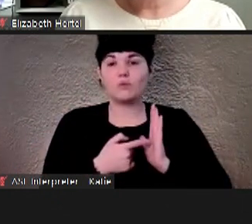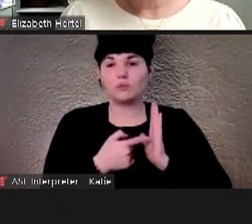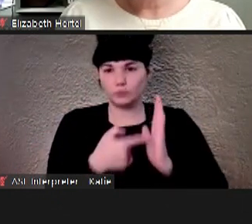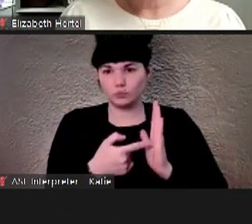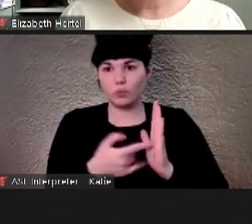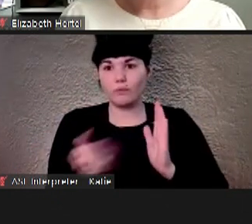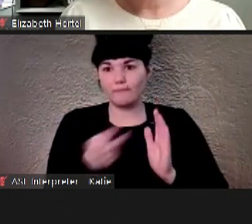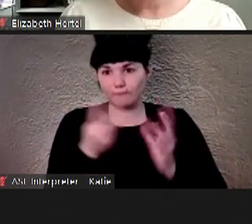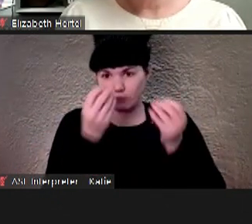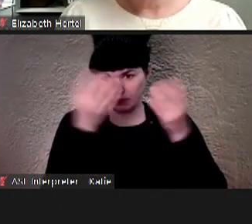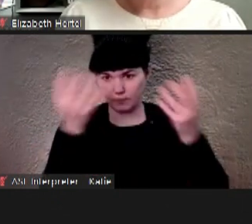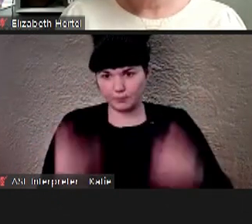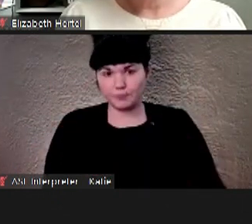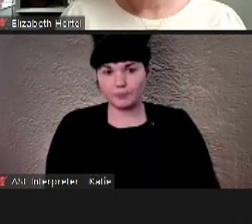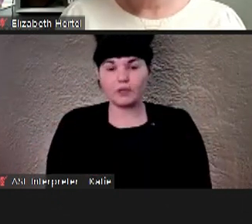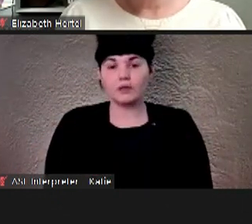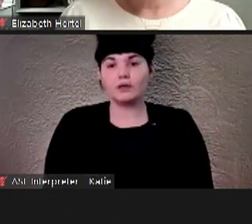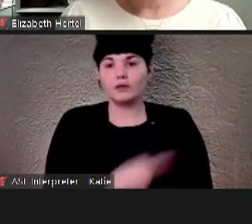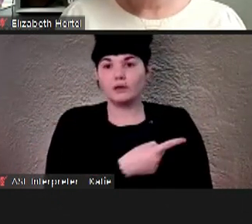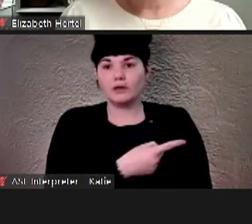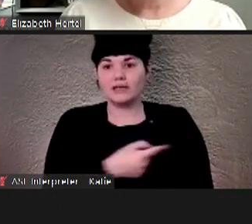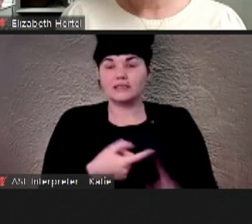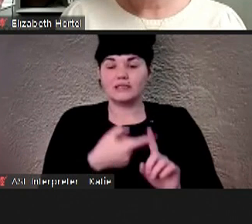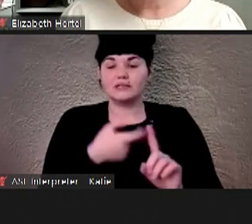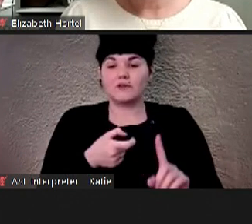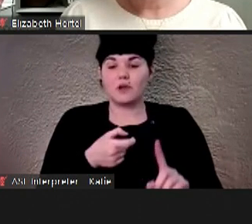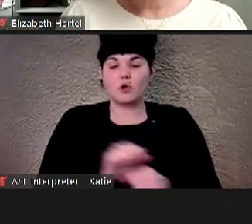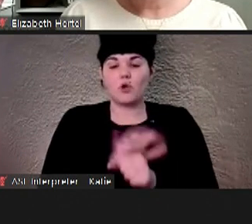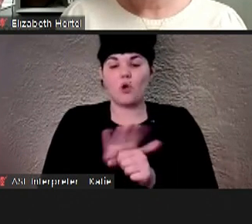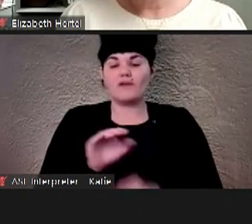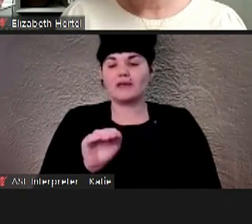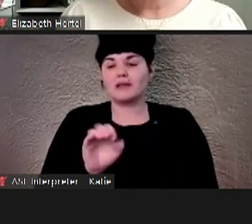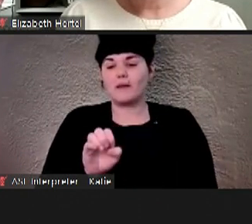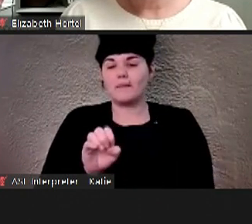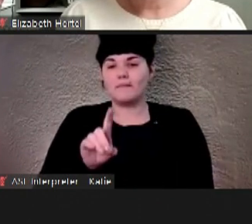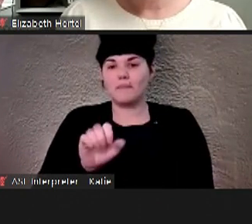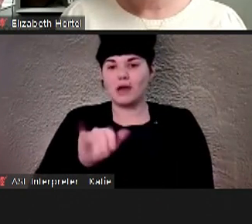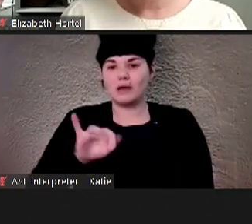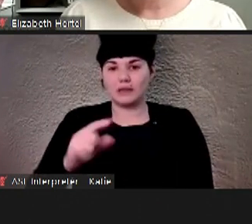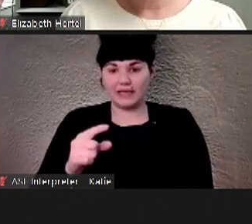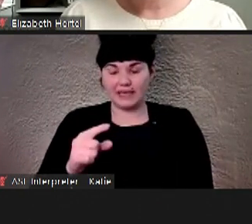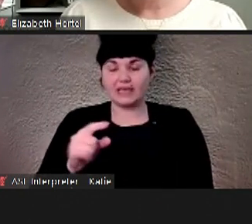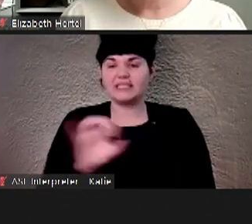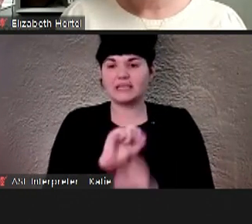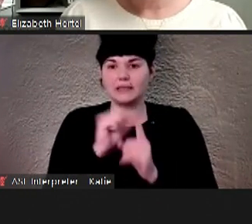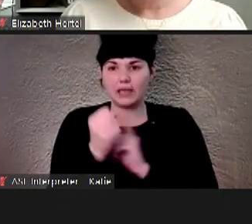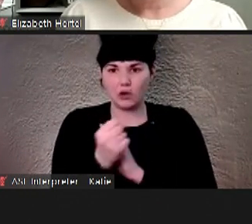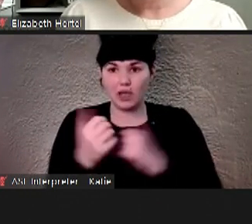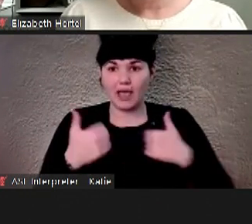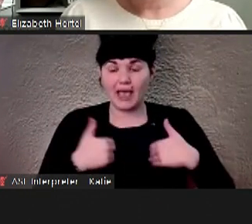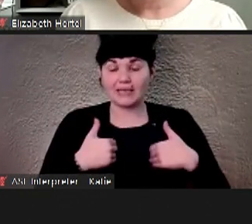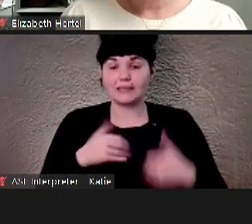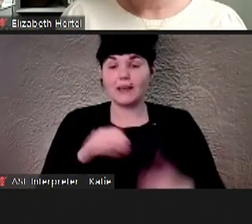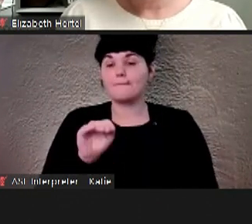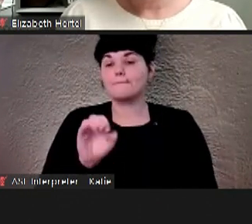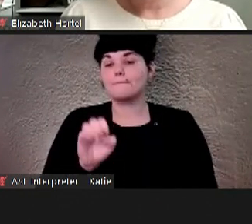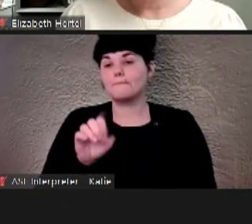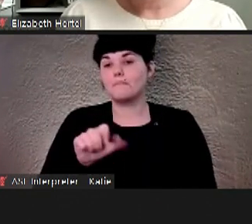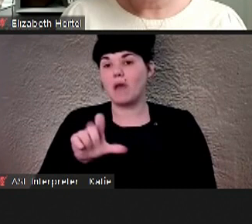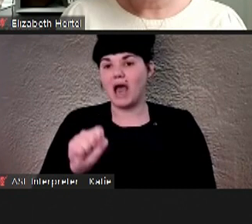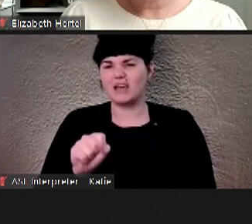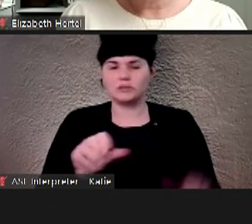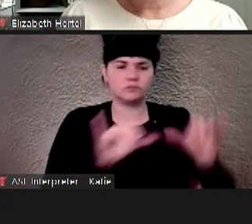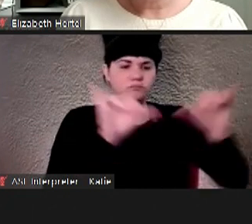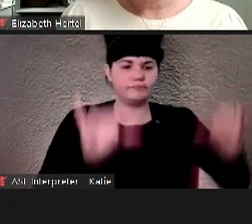actually something taken from the COVID Modeling Scenario Hub, which combines models from academic institutions around the